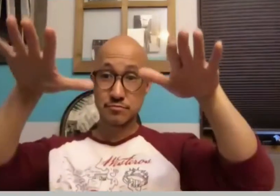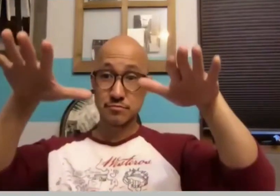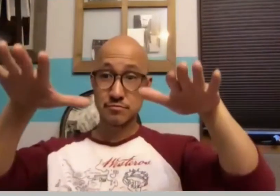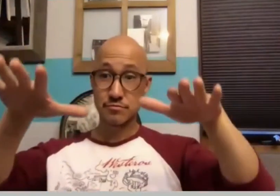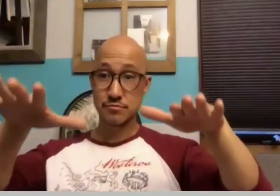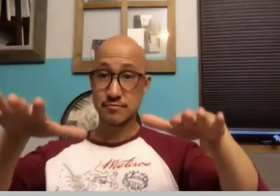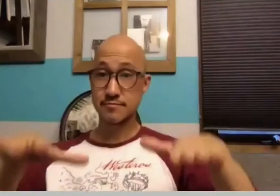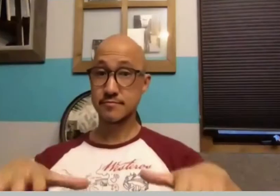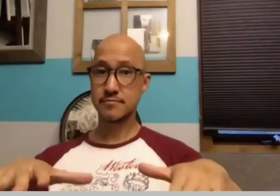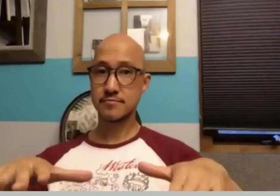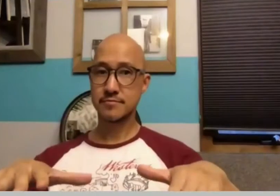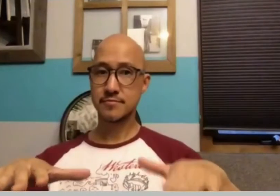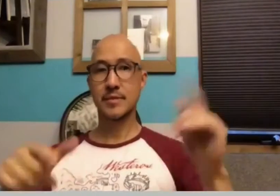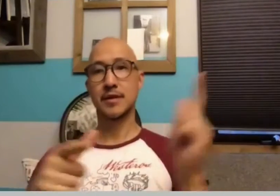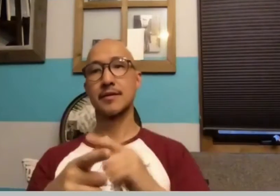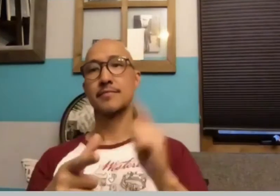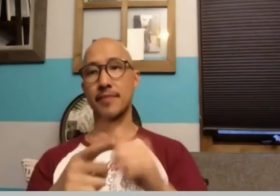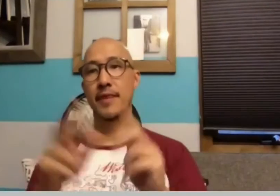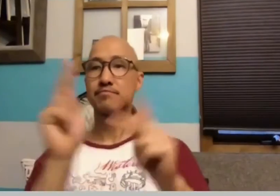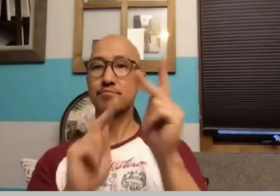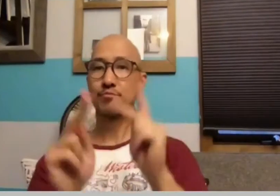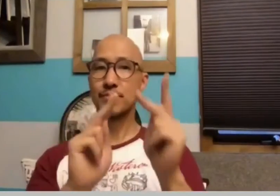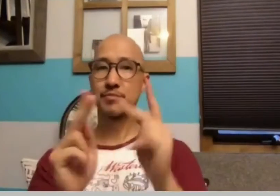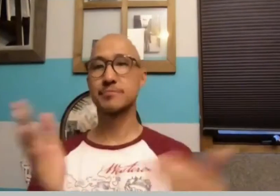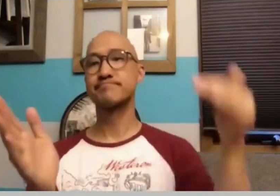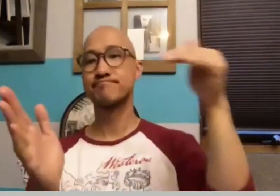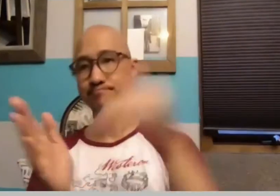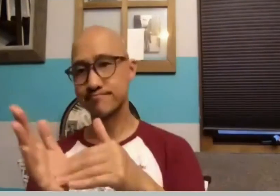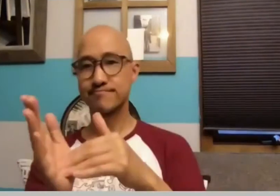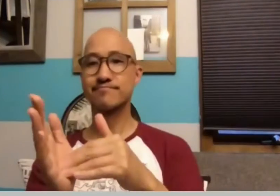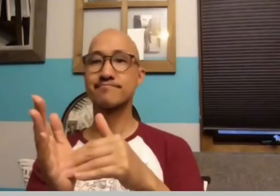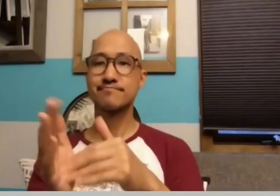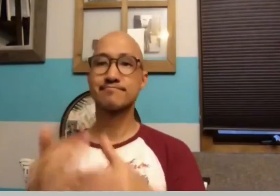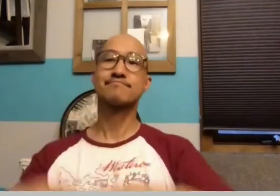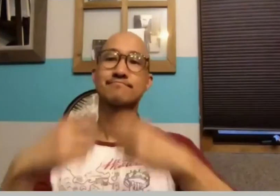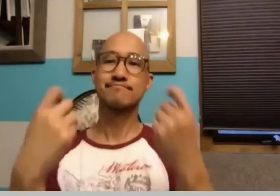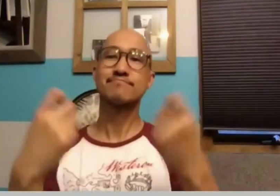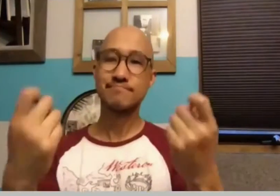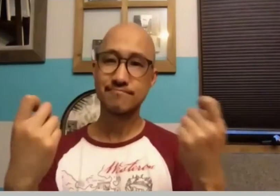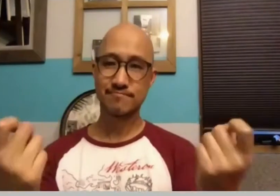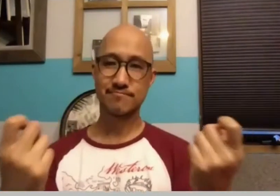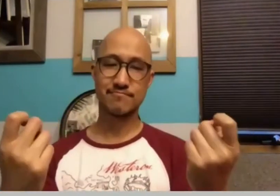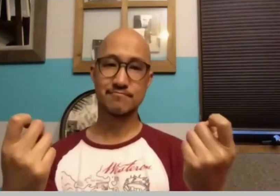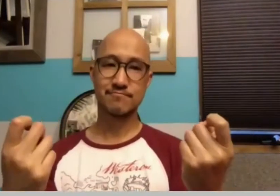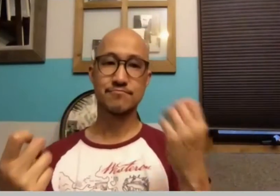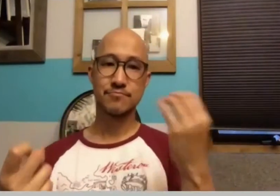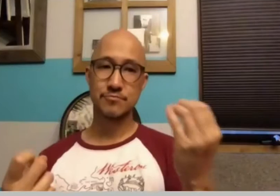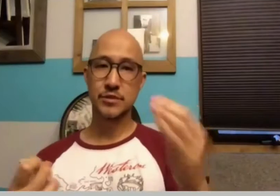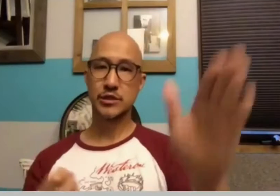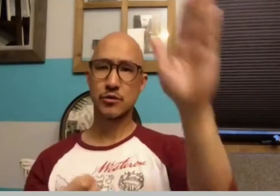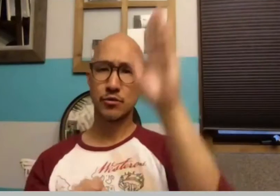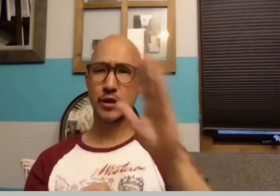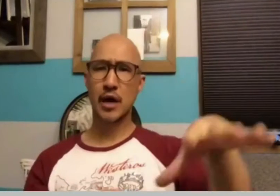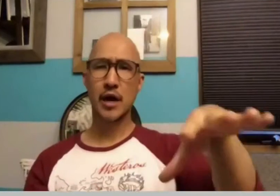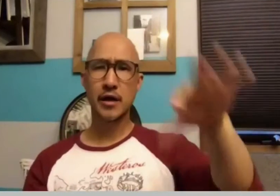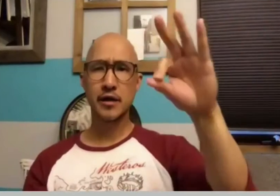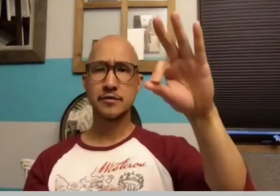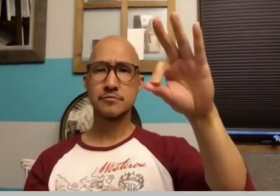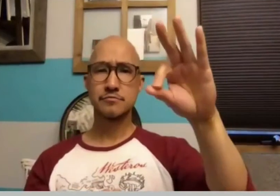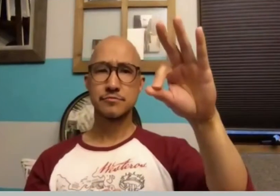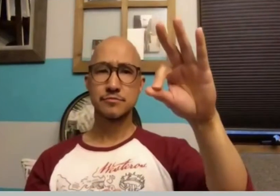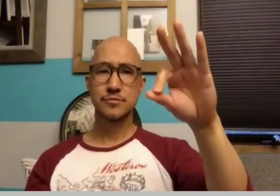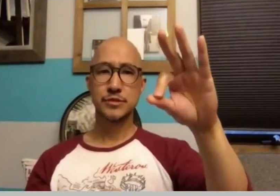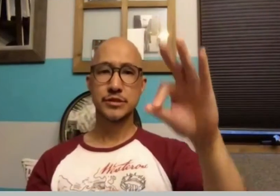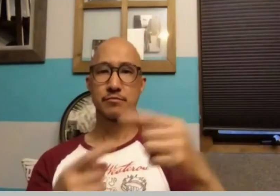Abraham and his family. He picks out this one group of people, this one tribe, and says, "I'm going to call you to live by